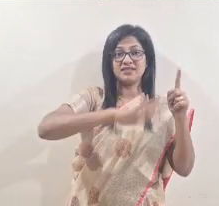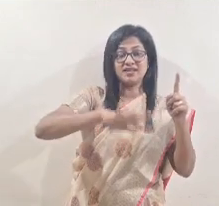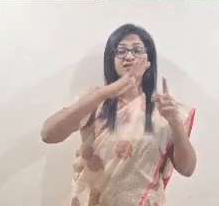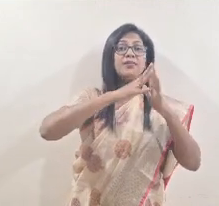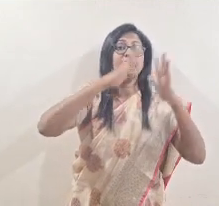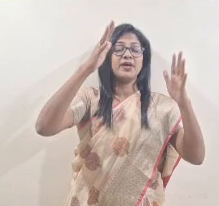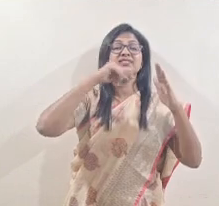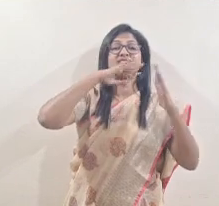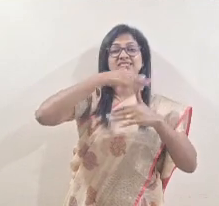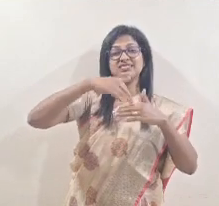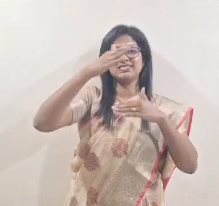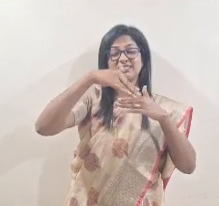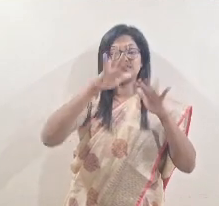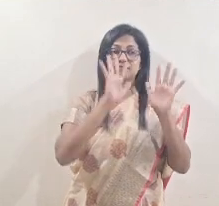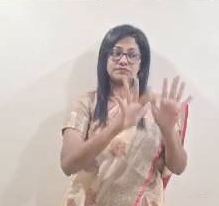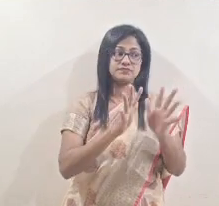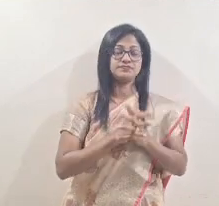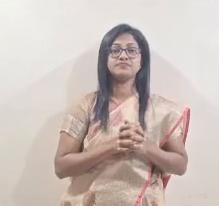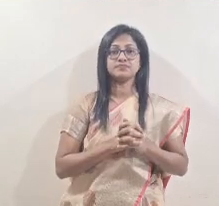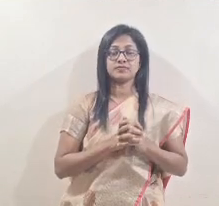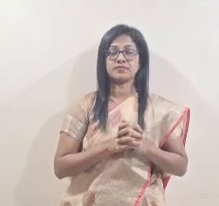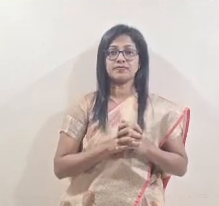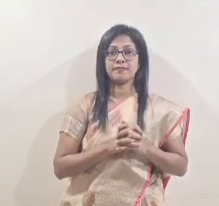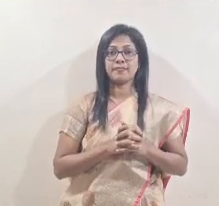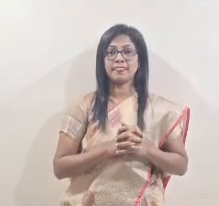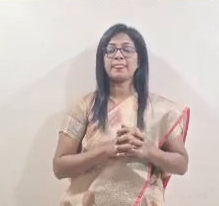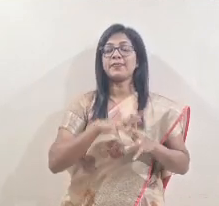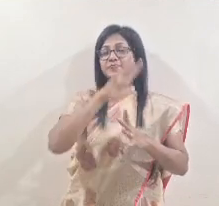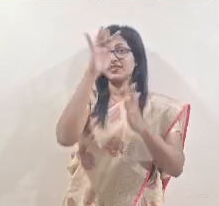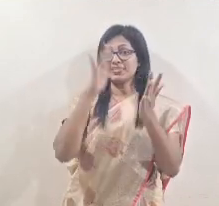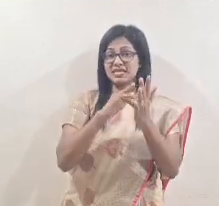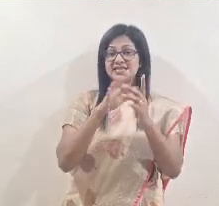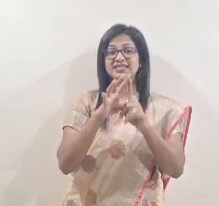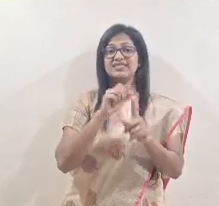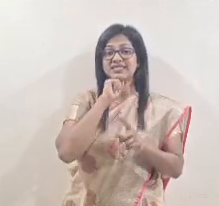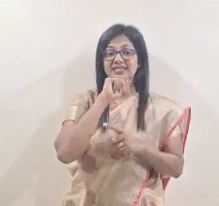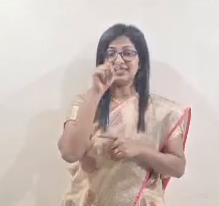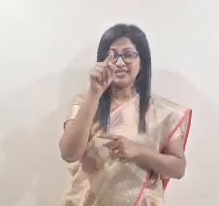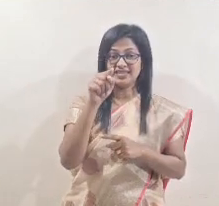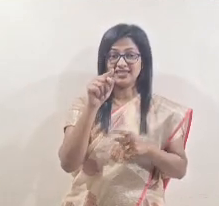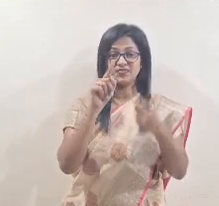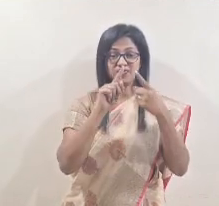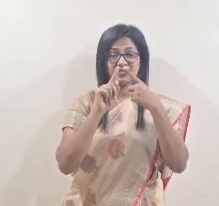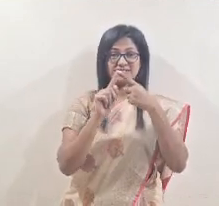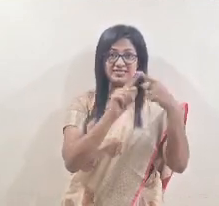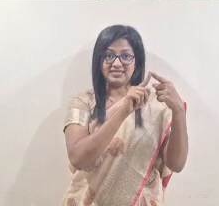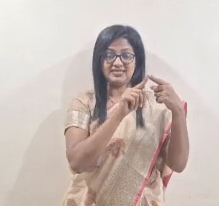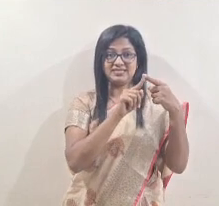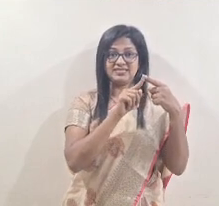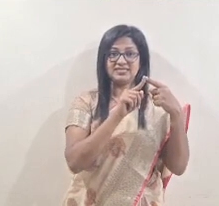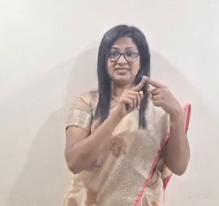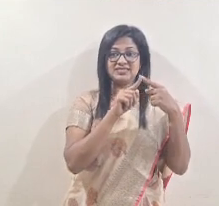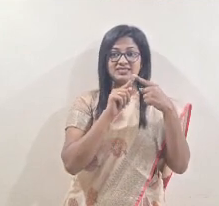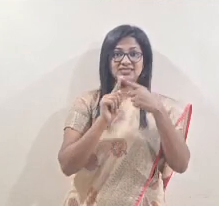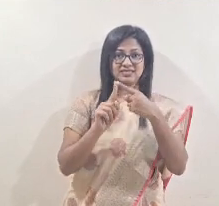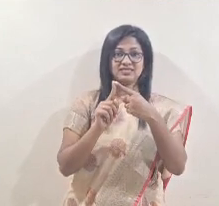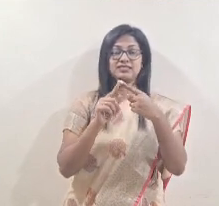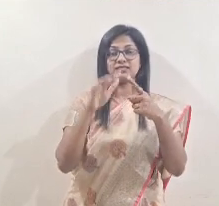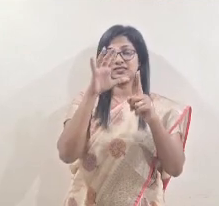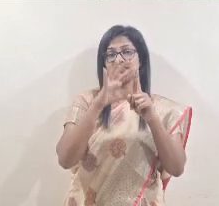major emissions, or you mean the center of Delhi or the east of the Delhi, that considers as